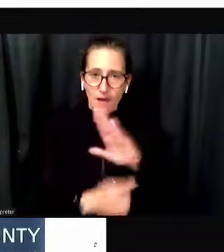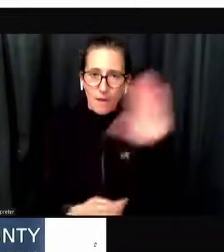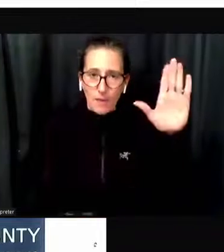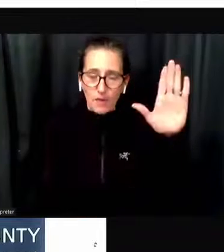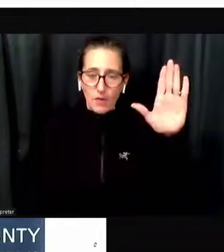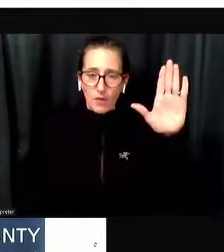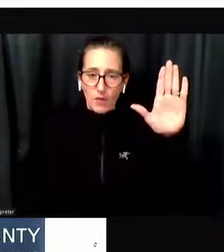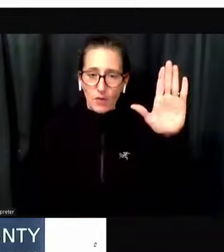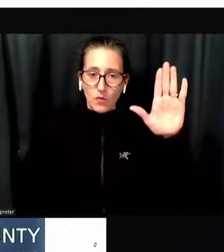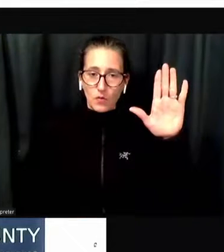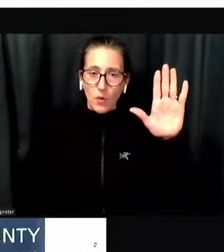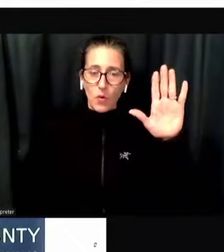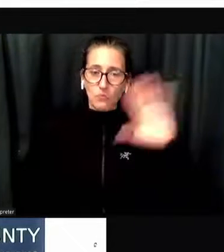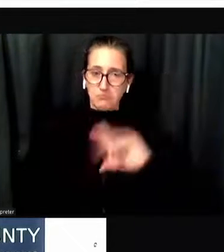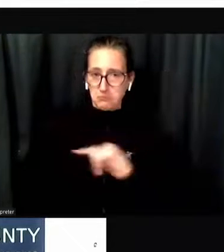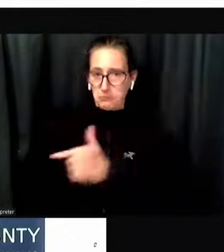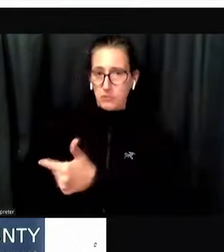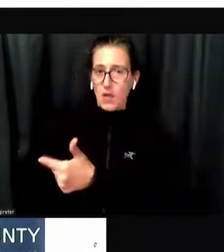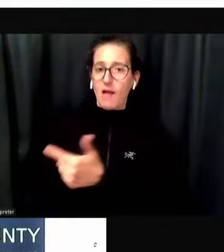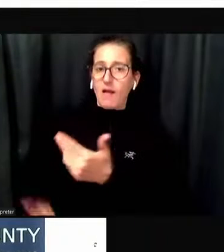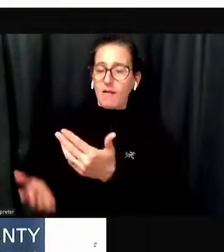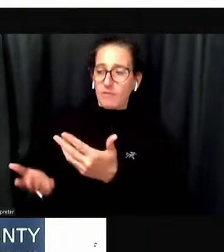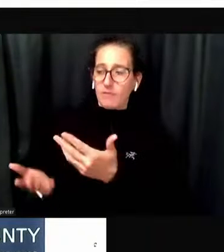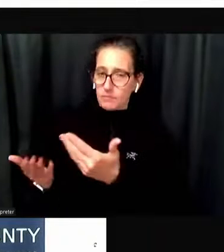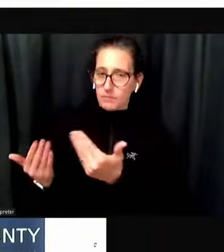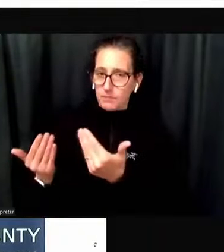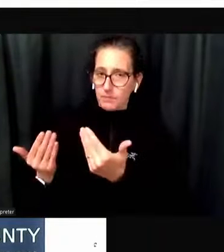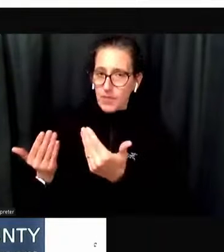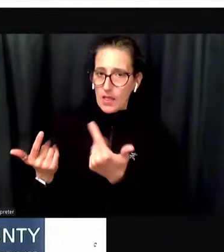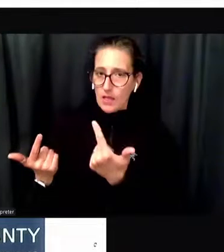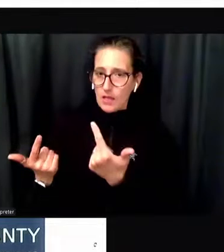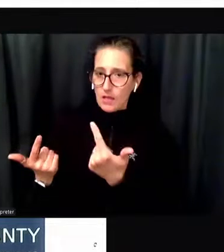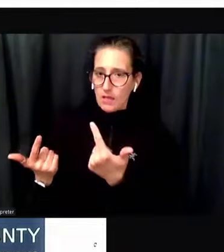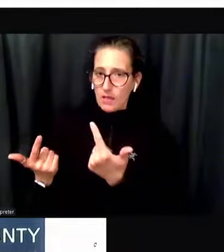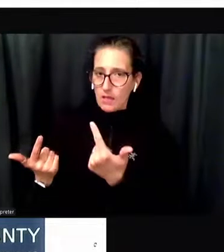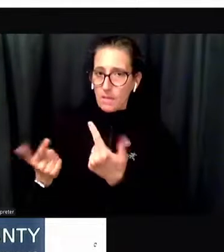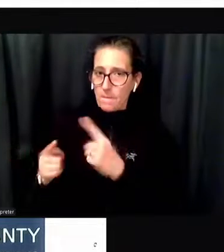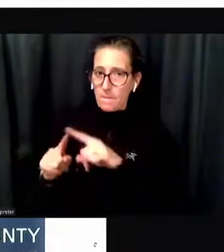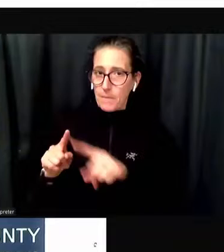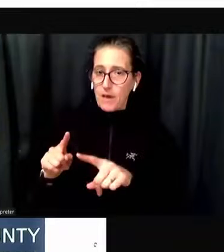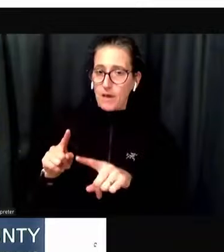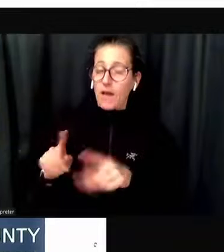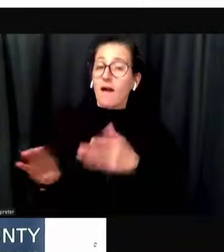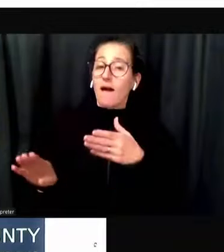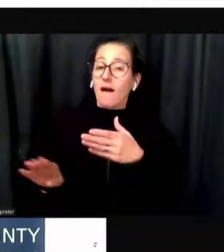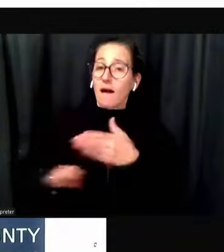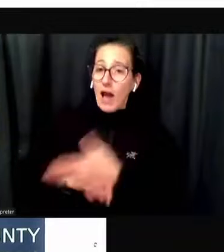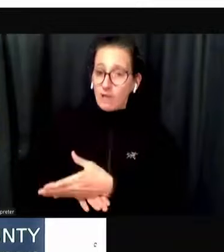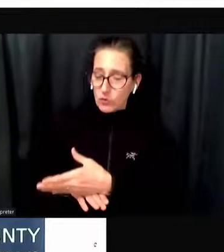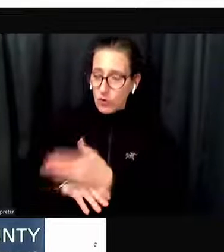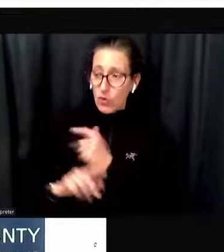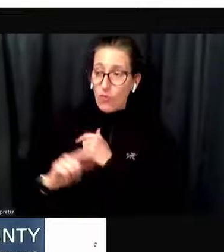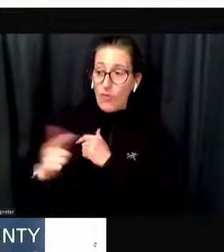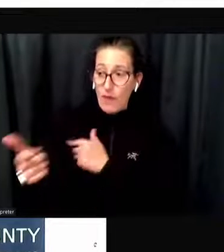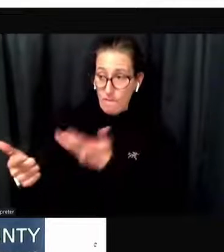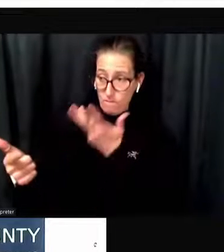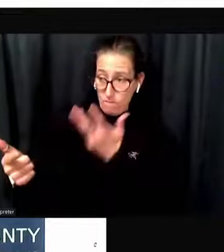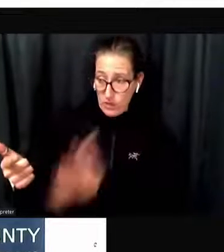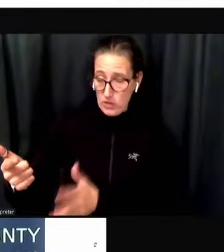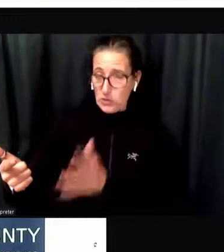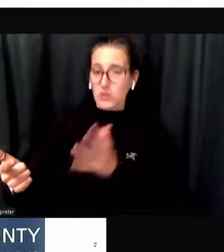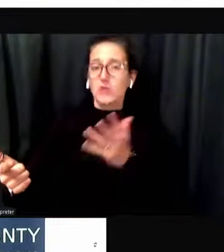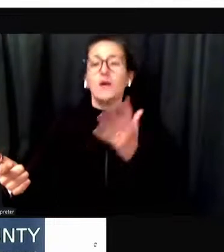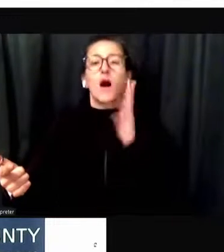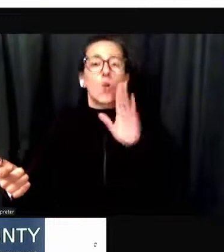ask that person to weigh in. But beyond once Kevin lines that person up, right after that, I will ask